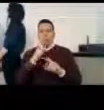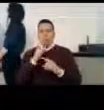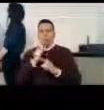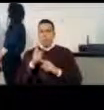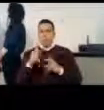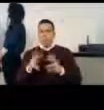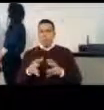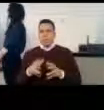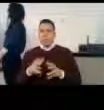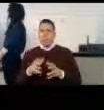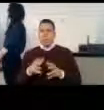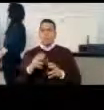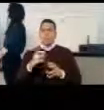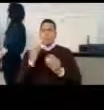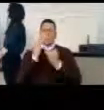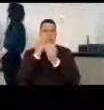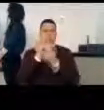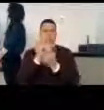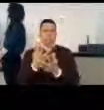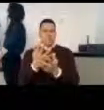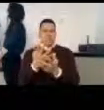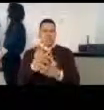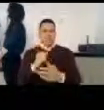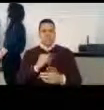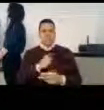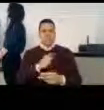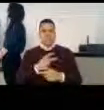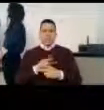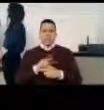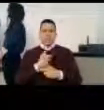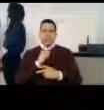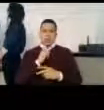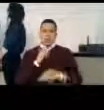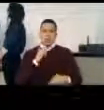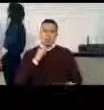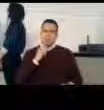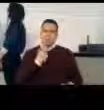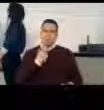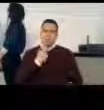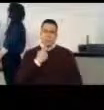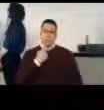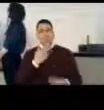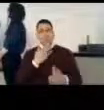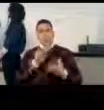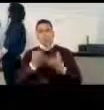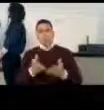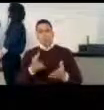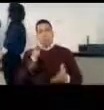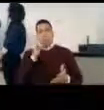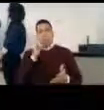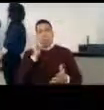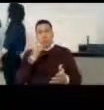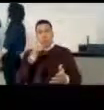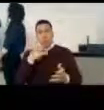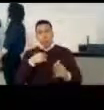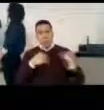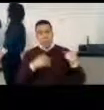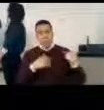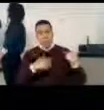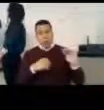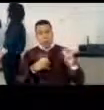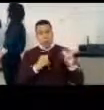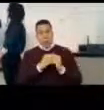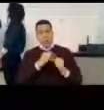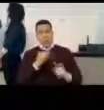the 1 minute we have left. Just want to let you know that self-care is critical. That you as a mother, especially again if you